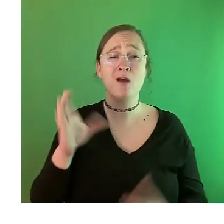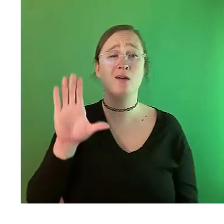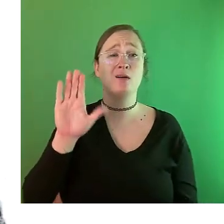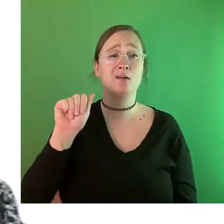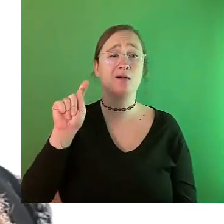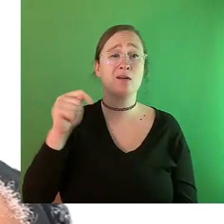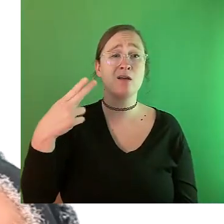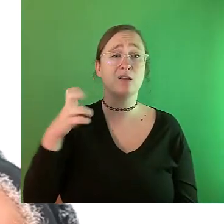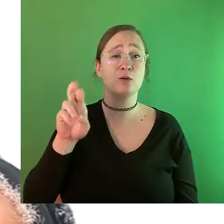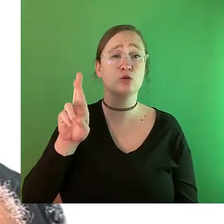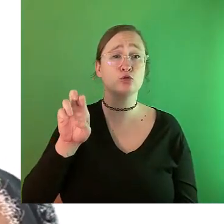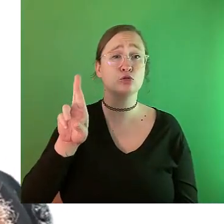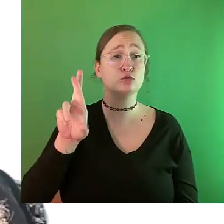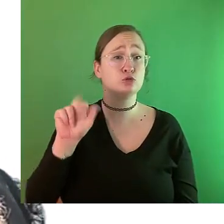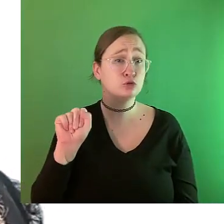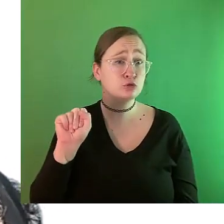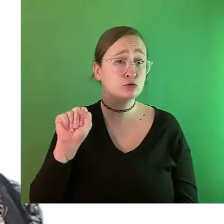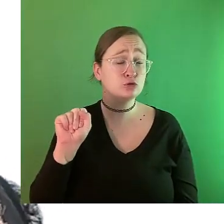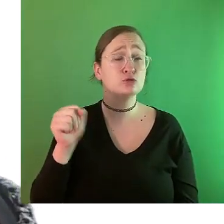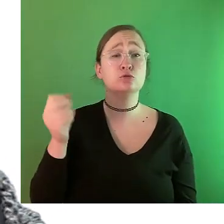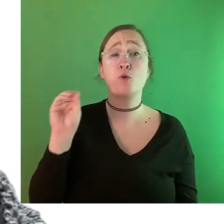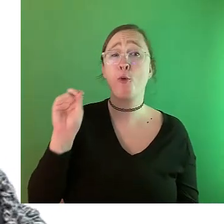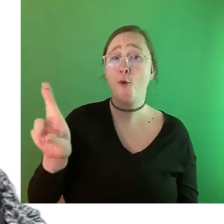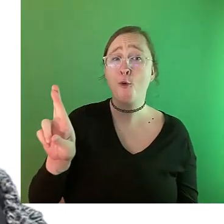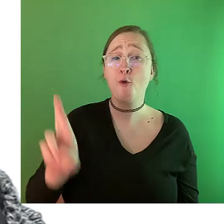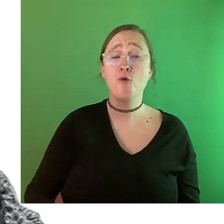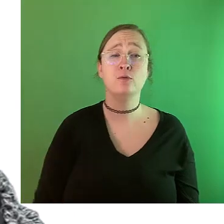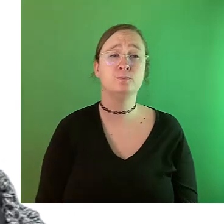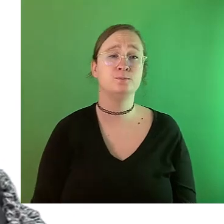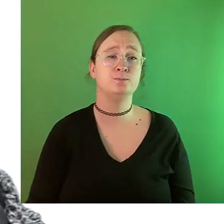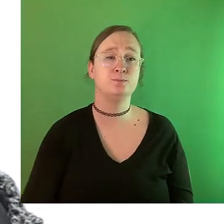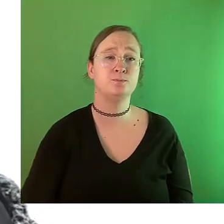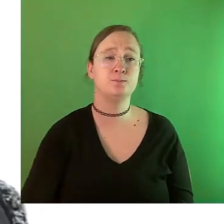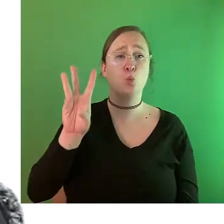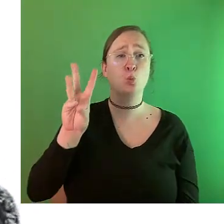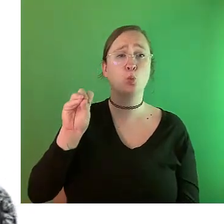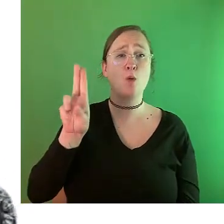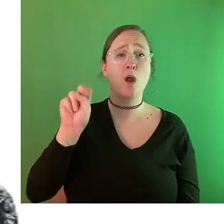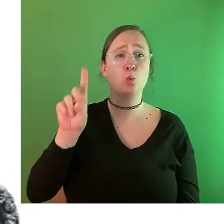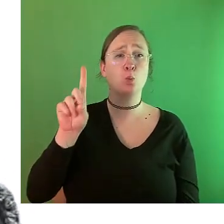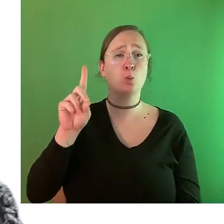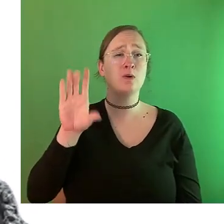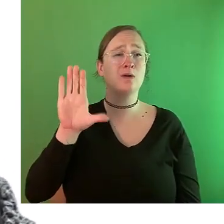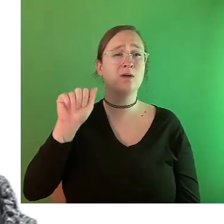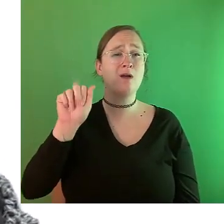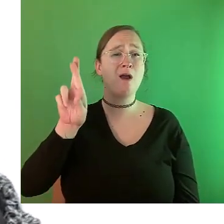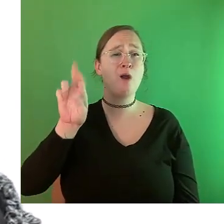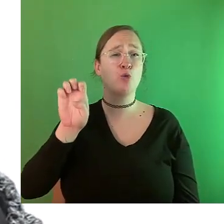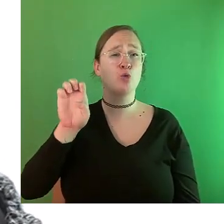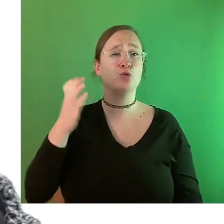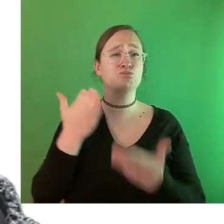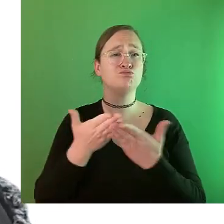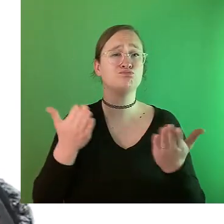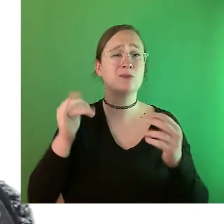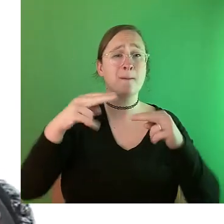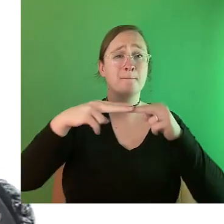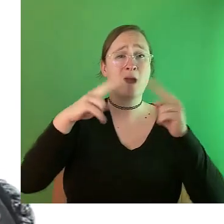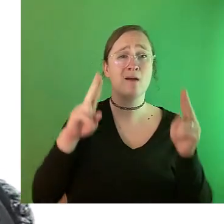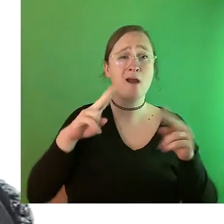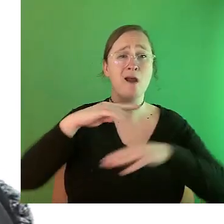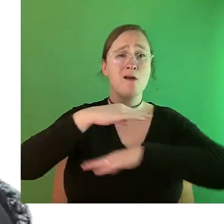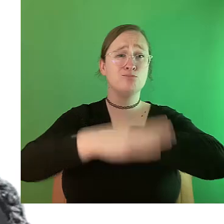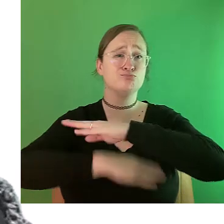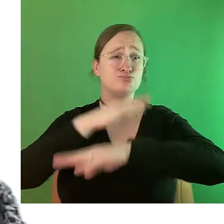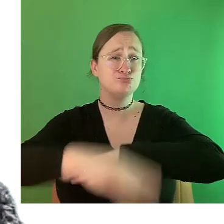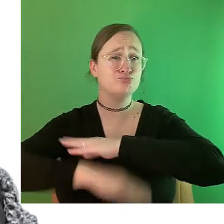And you should also consider backup power for your life-sustaining equipment, so making sure that if the power goes out, you have an alternate source of power within